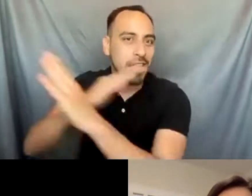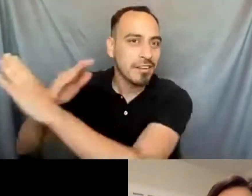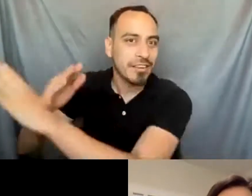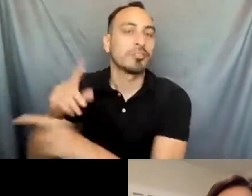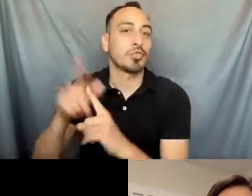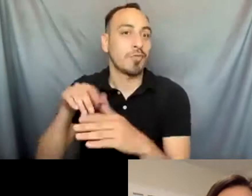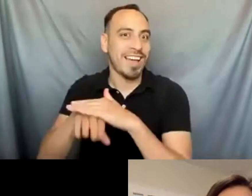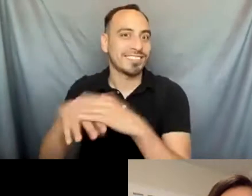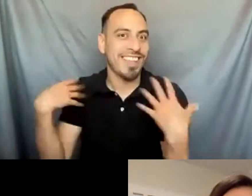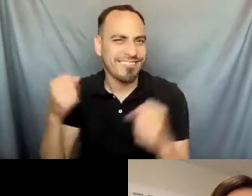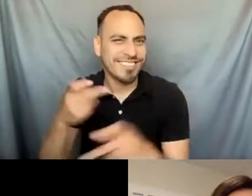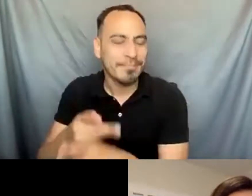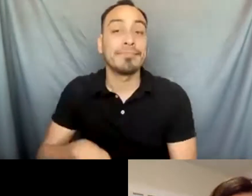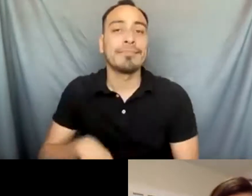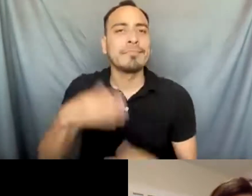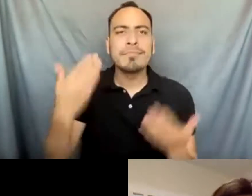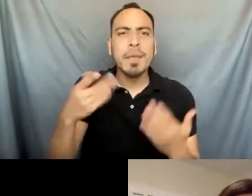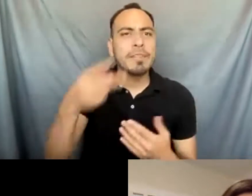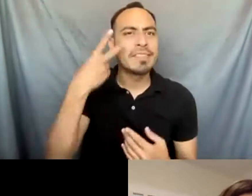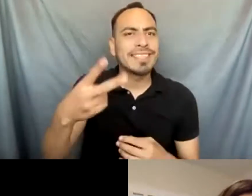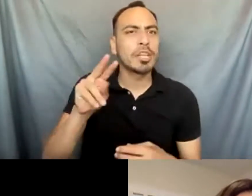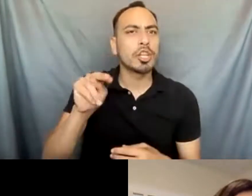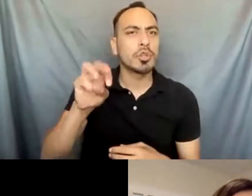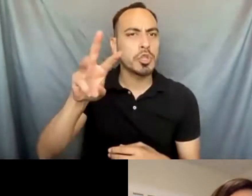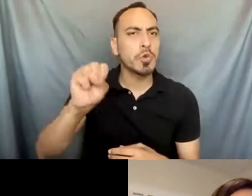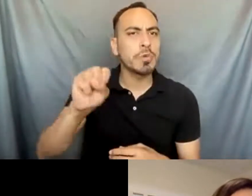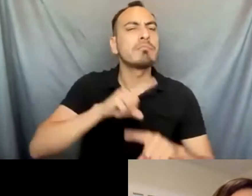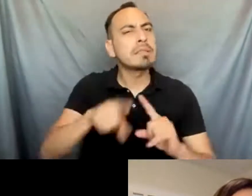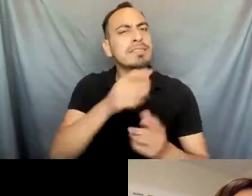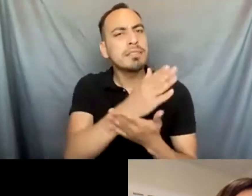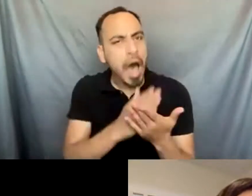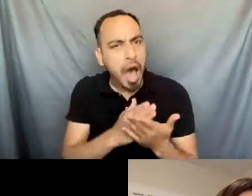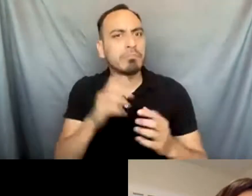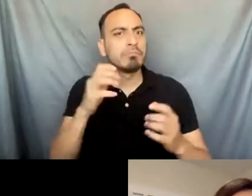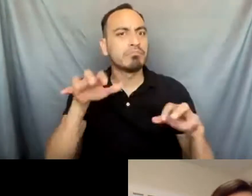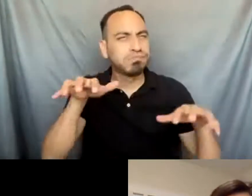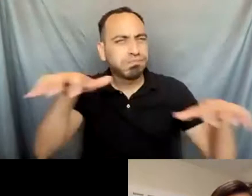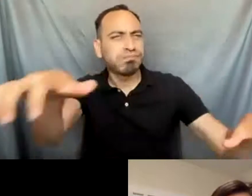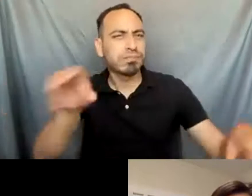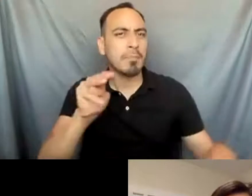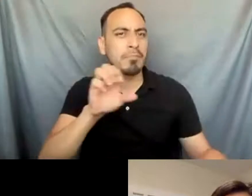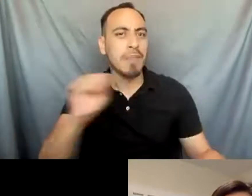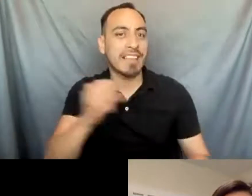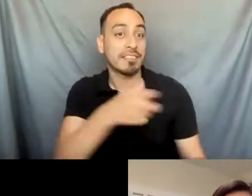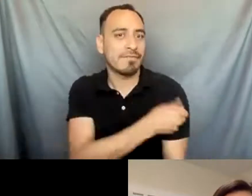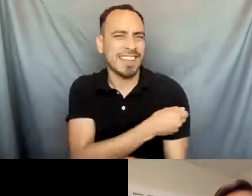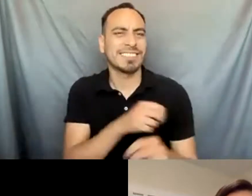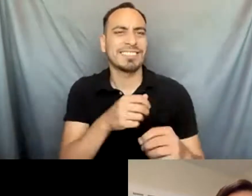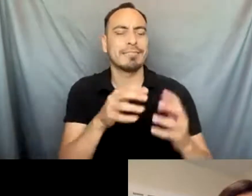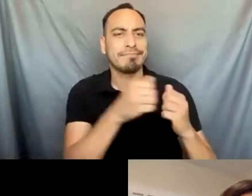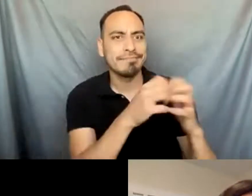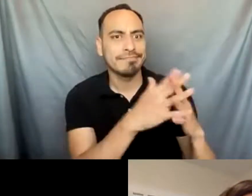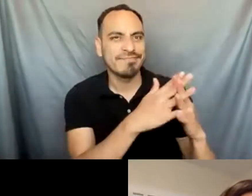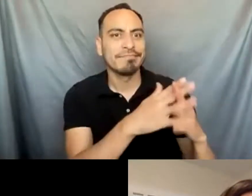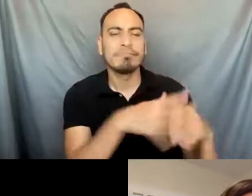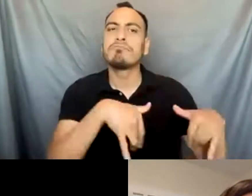going on. Some of the mass vac sites are still operating, of course. But some of the efforts that we've been involved in are going